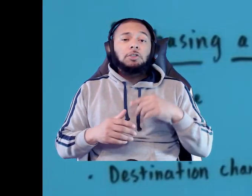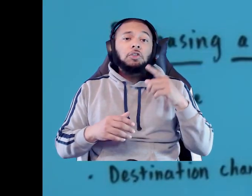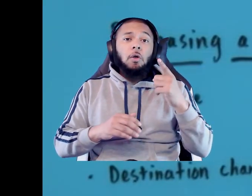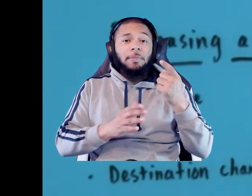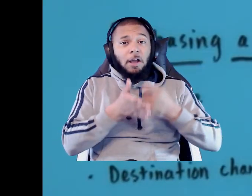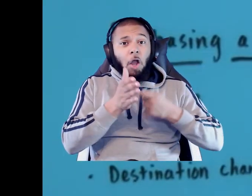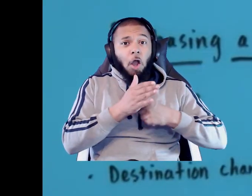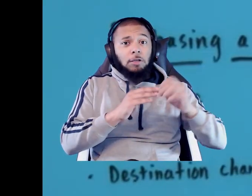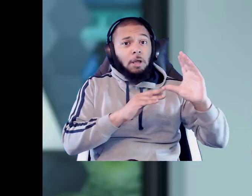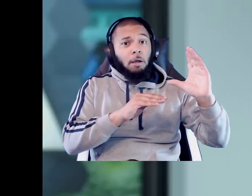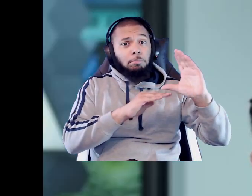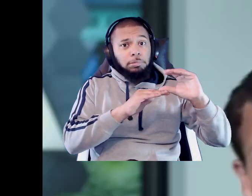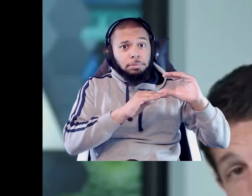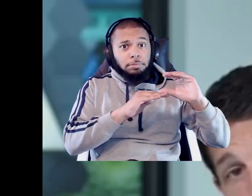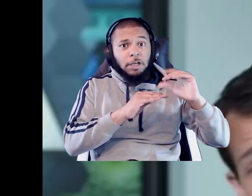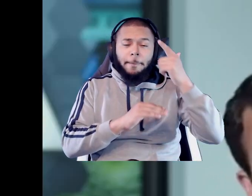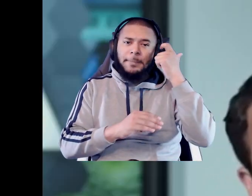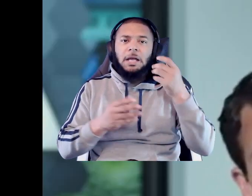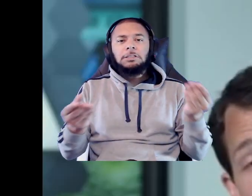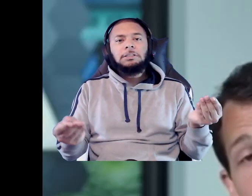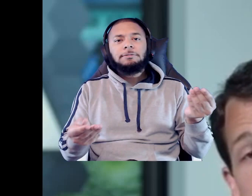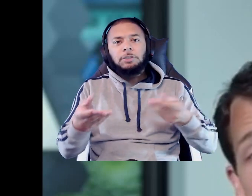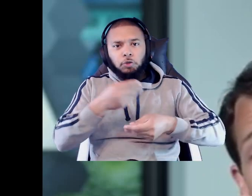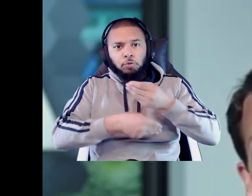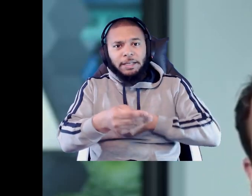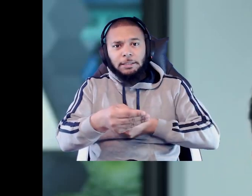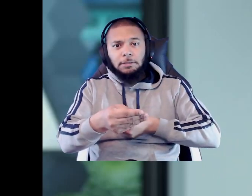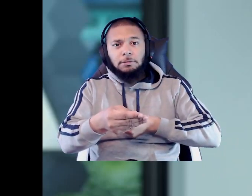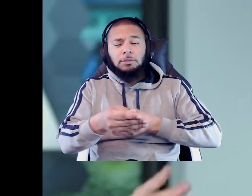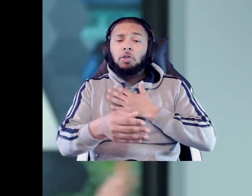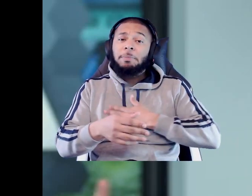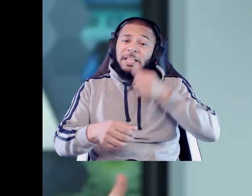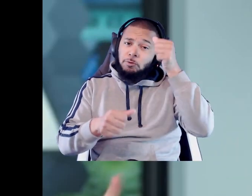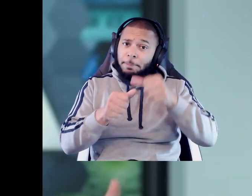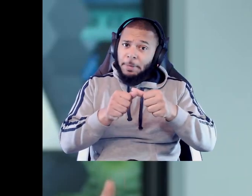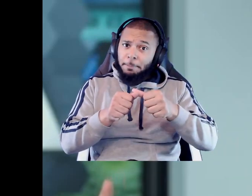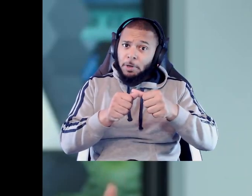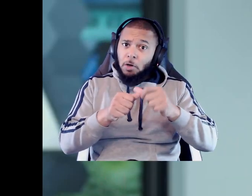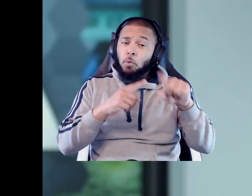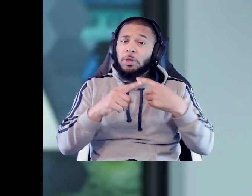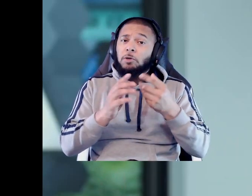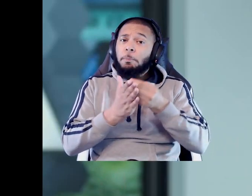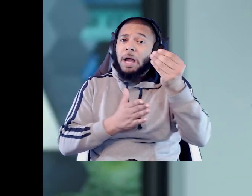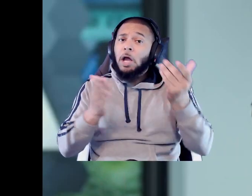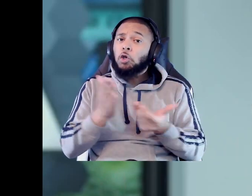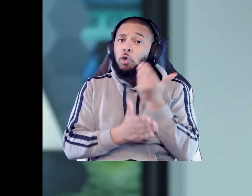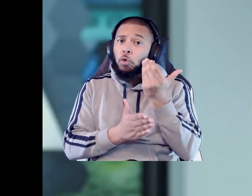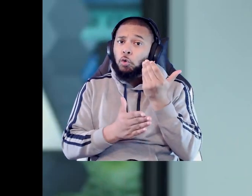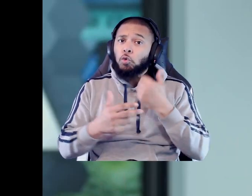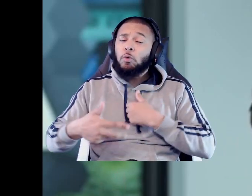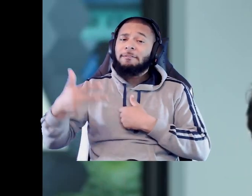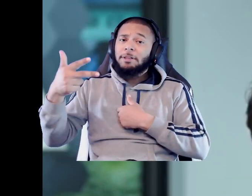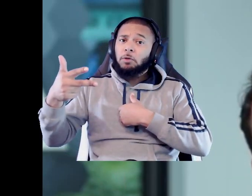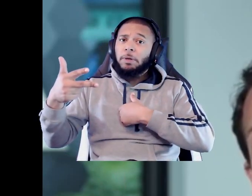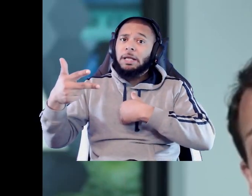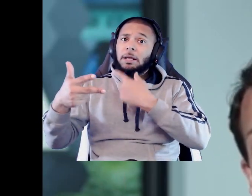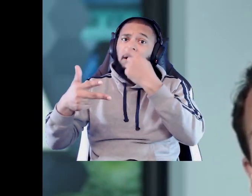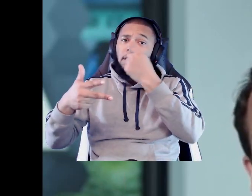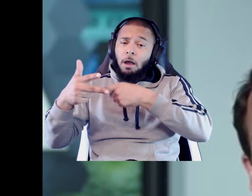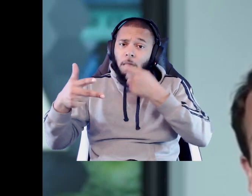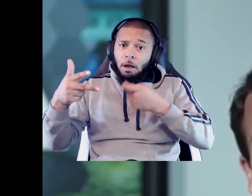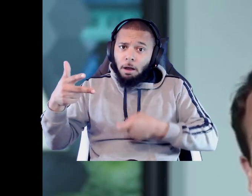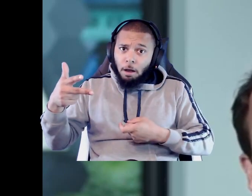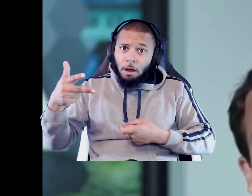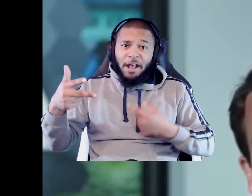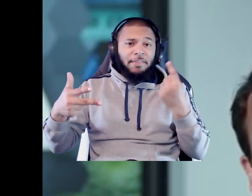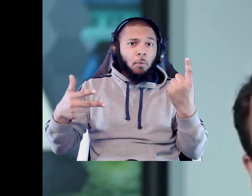now at $45,300. So remember, when you go to buy a new car, there's 3 cost components, and then there's 1 component to make